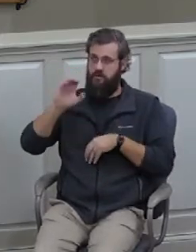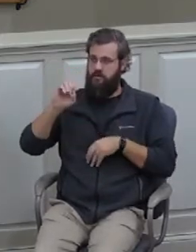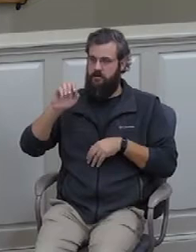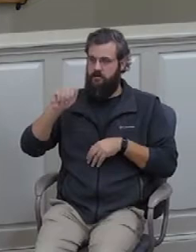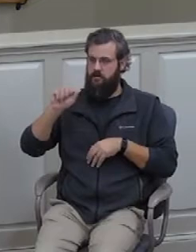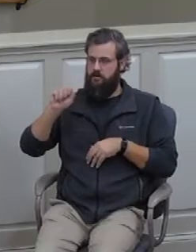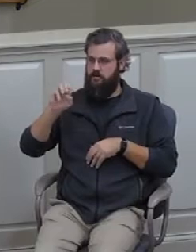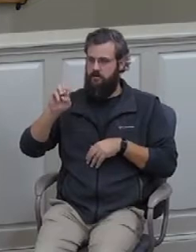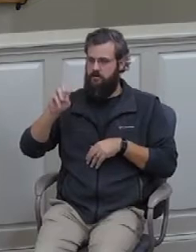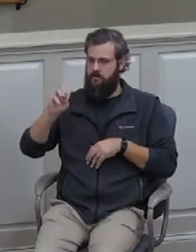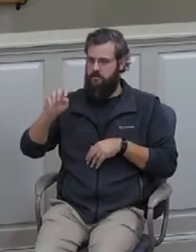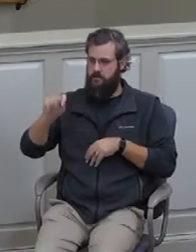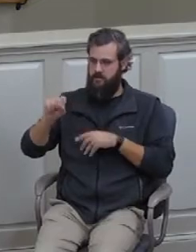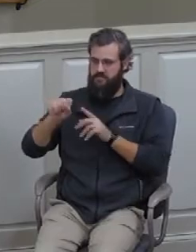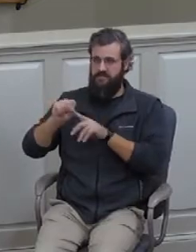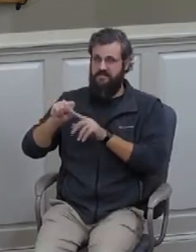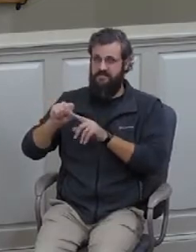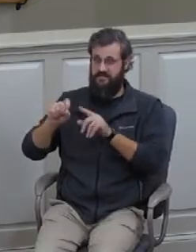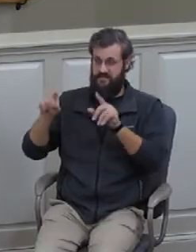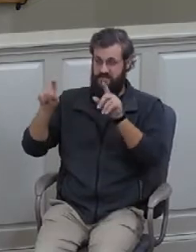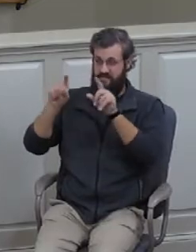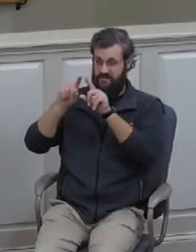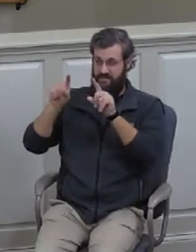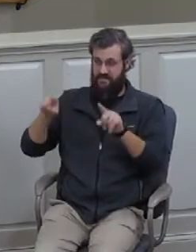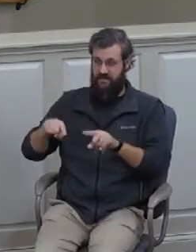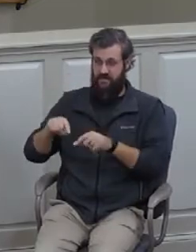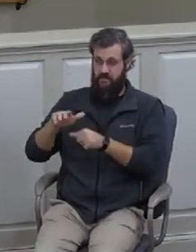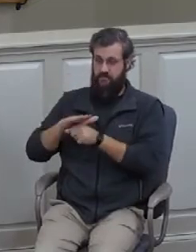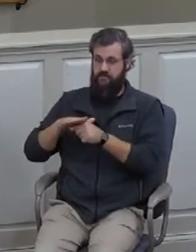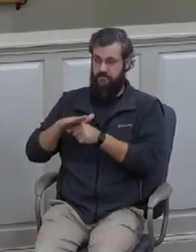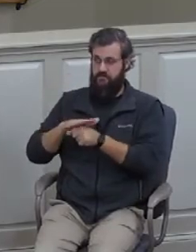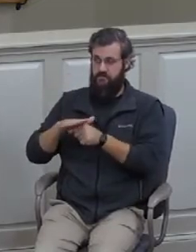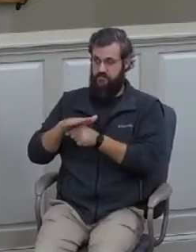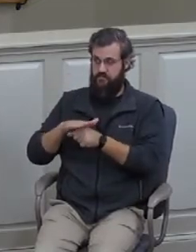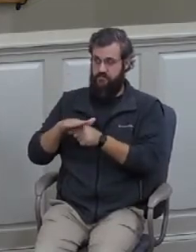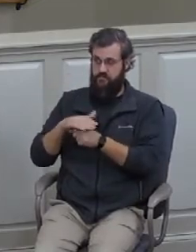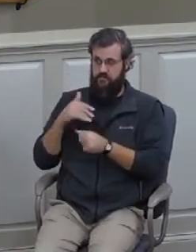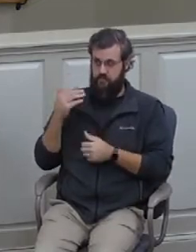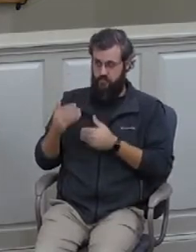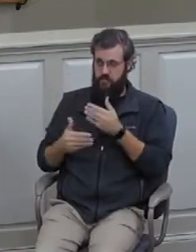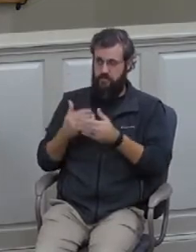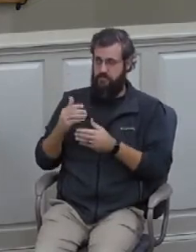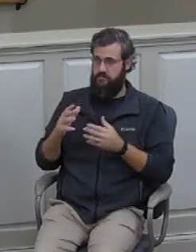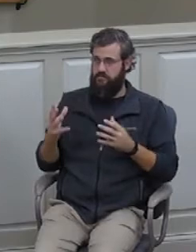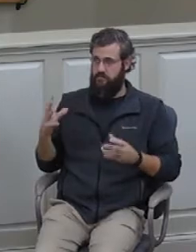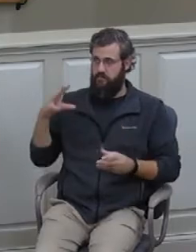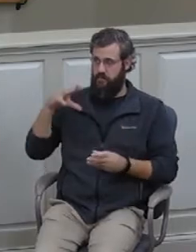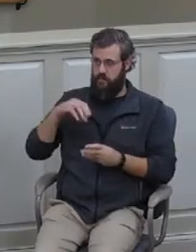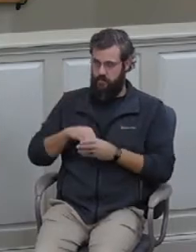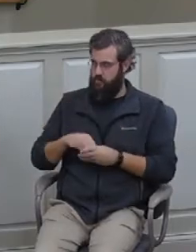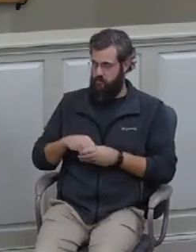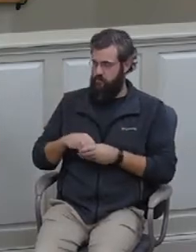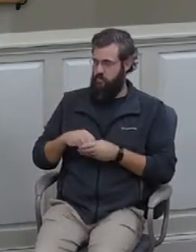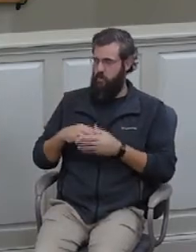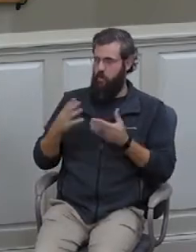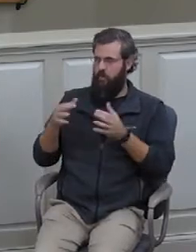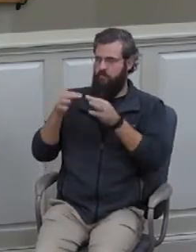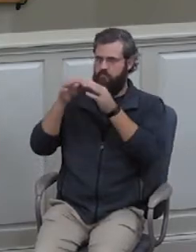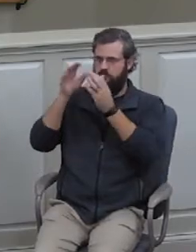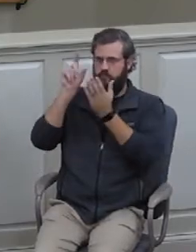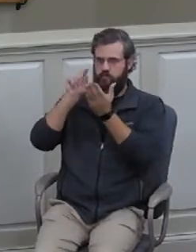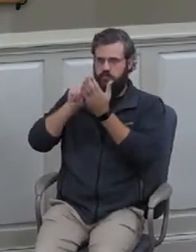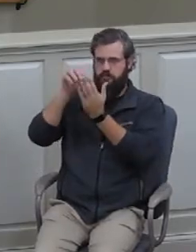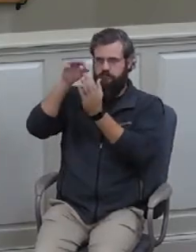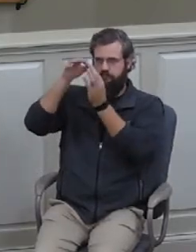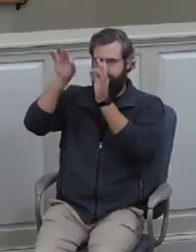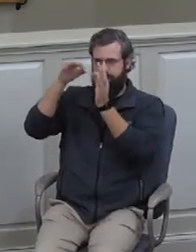for these signs and their locations, and that process also will include what's going to be on the signs. So we don't want to submit something